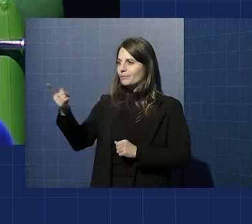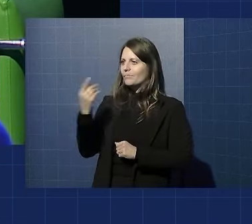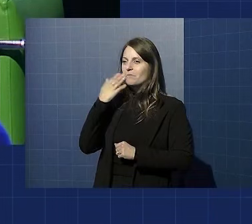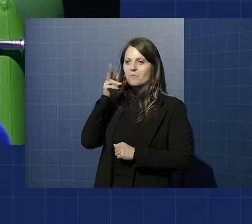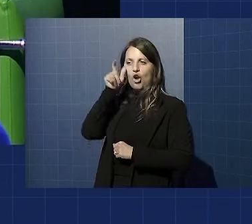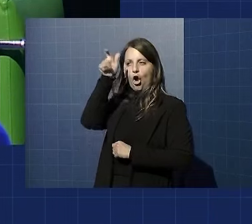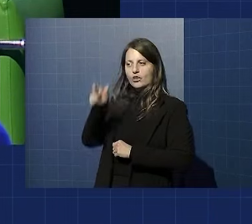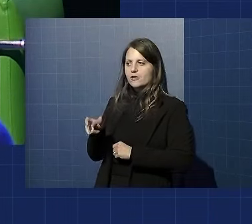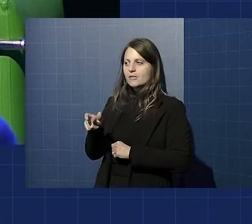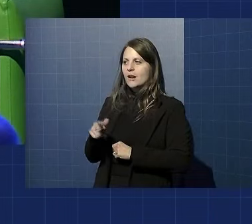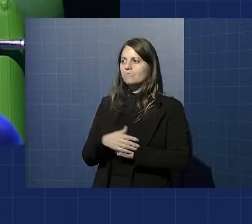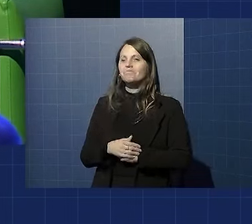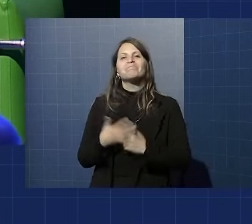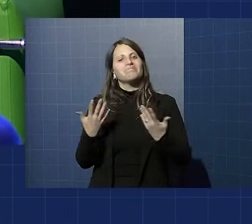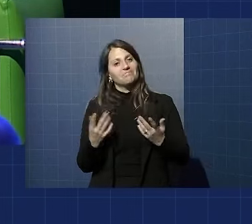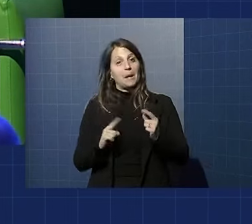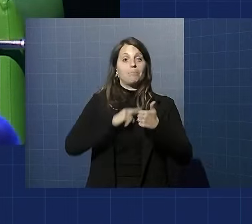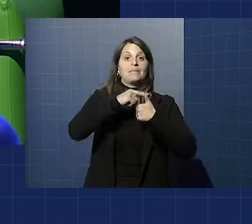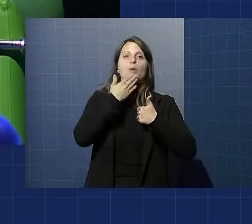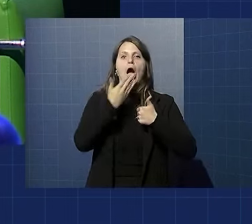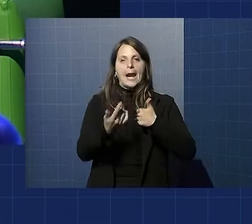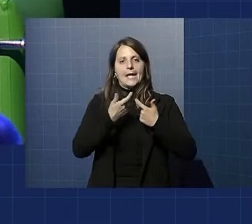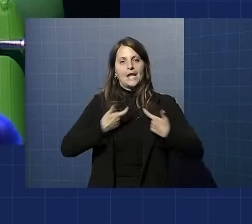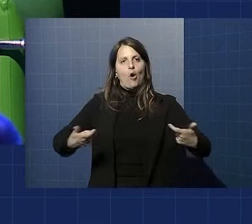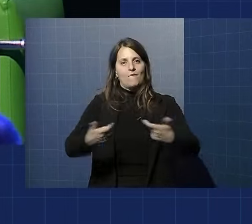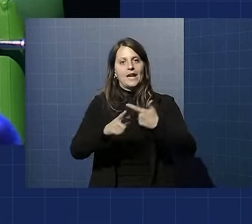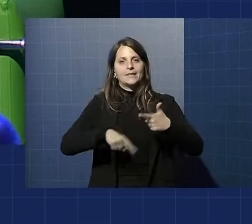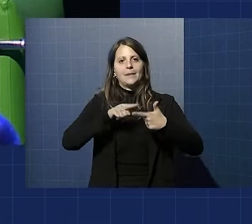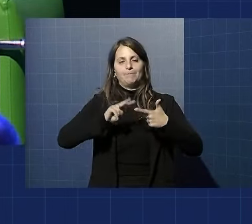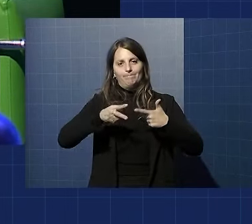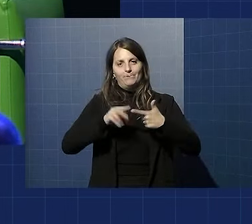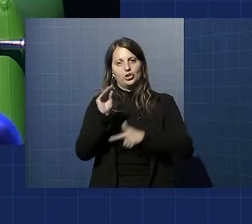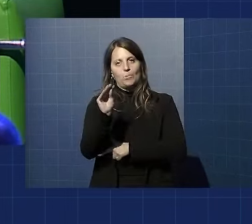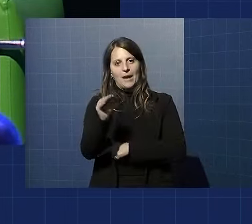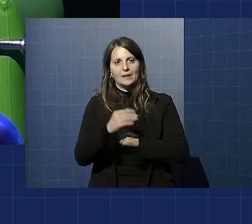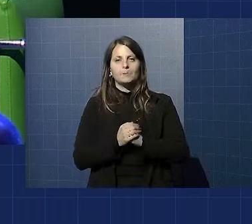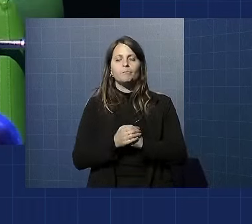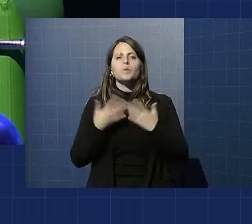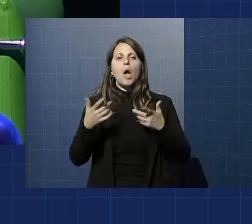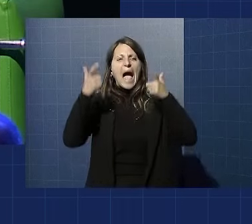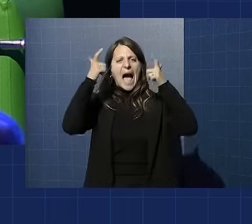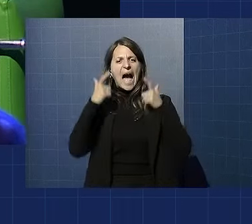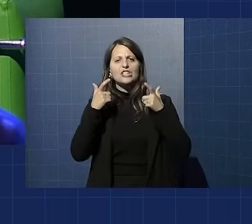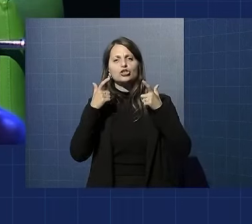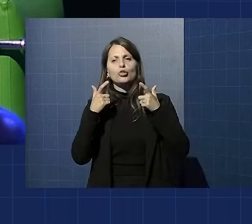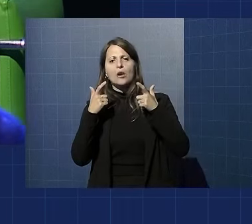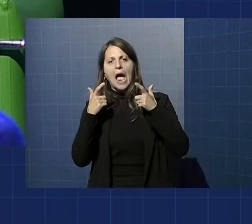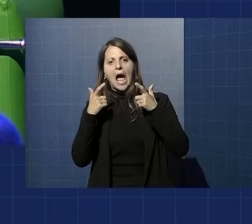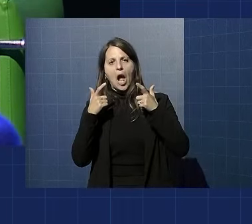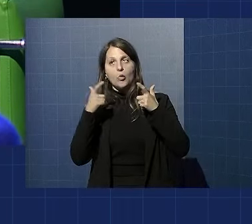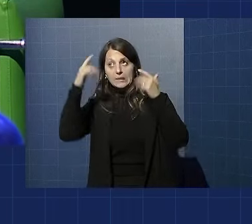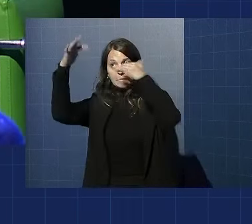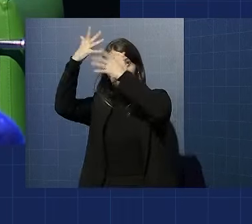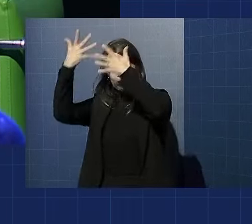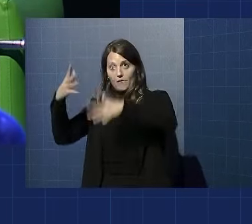per la conferenza e volevo chiedere come sono organizzati dopo il ritorno degli astronauti sulla Terra gli eventuali corsi